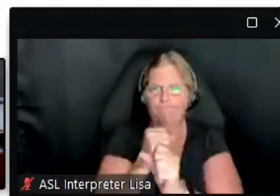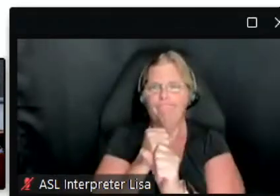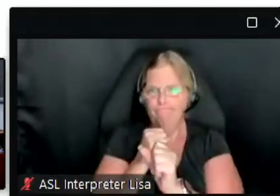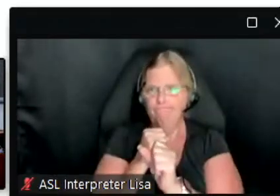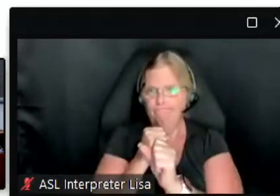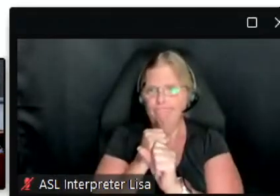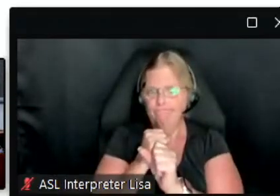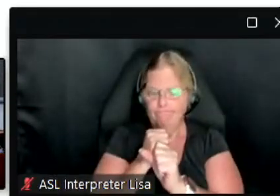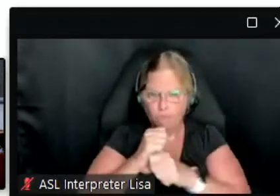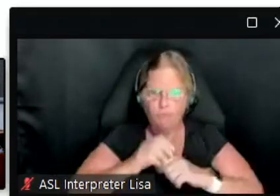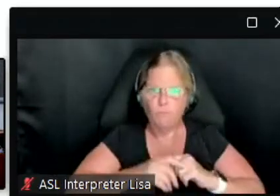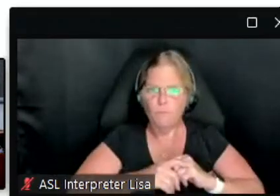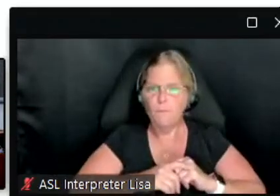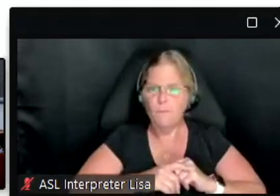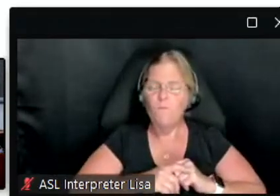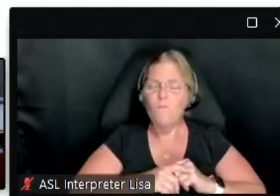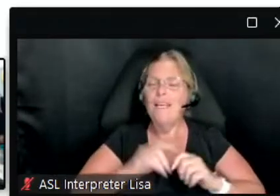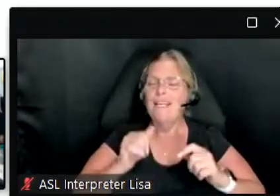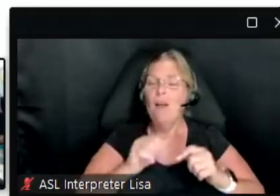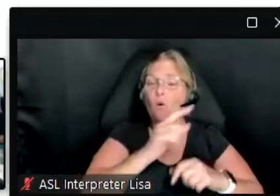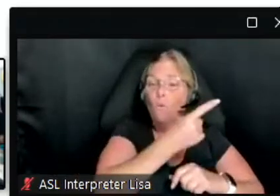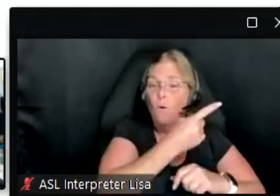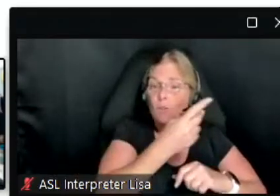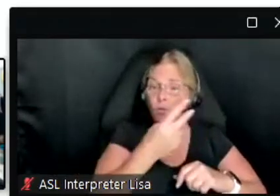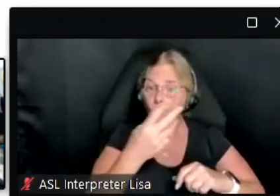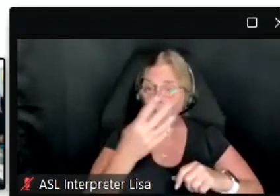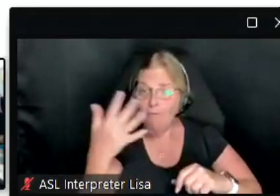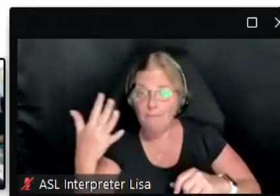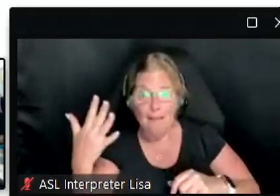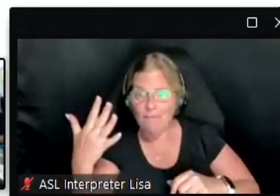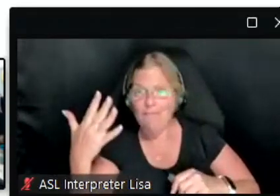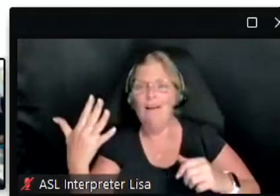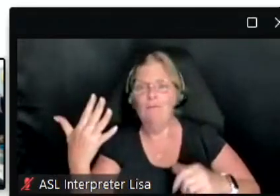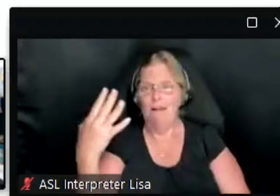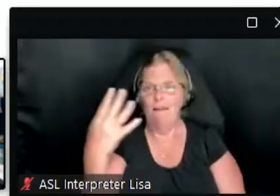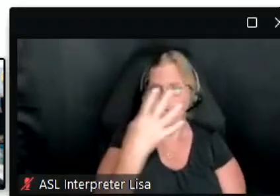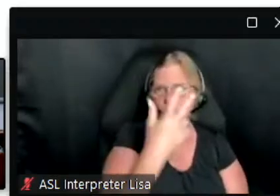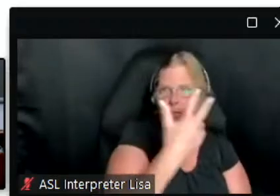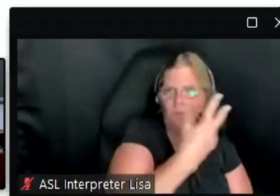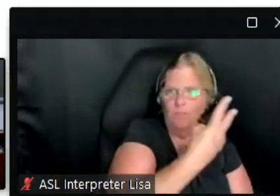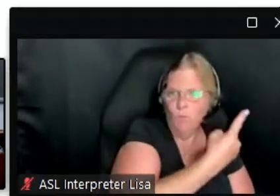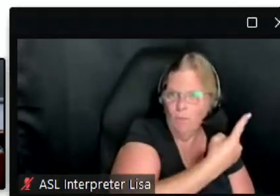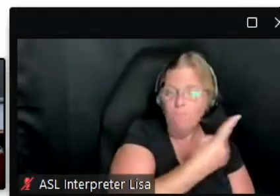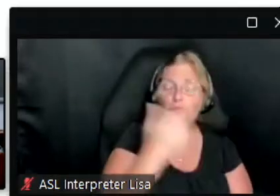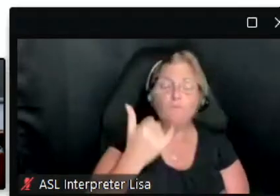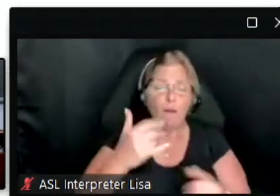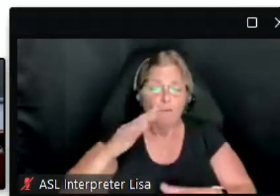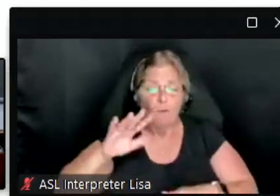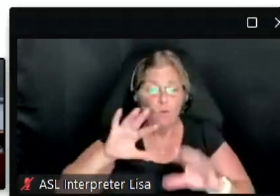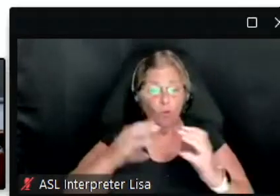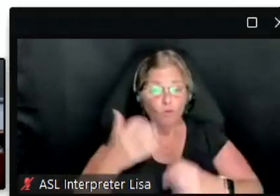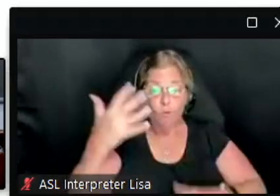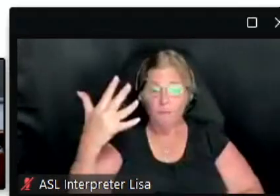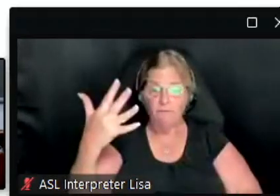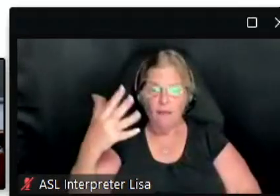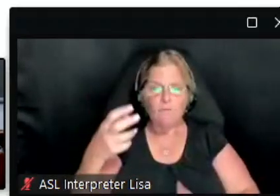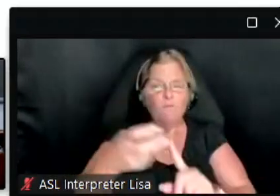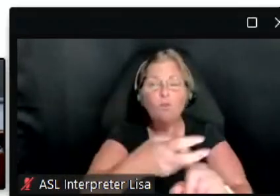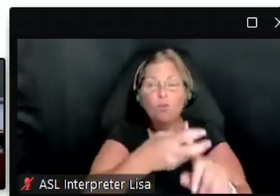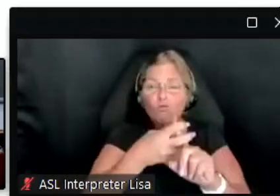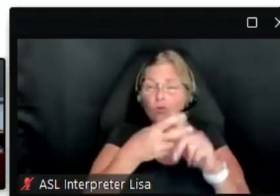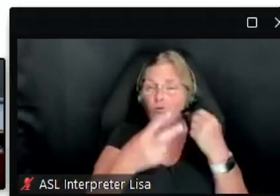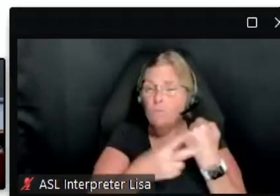So we'll go reverse order. Group 5, love to know your thoughts on recruitment and